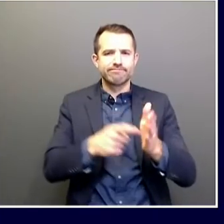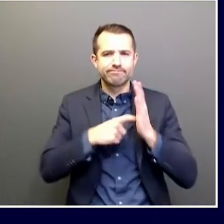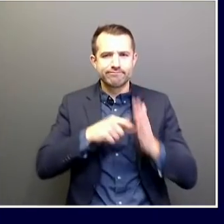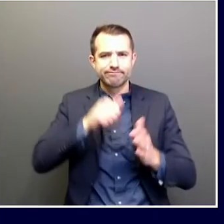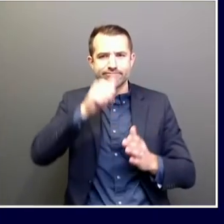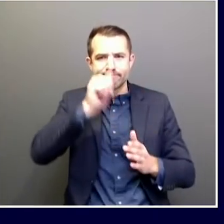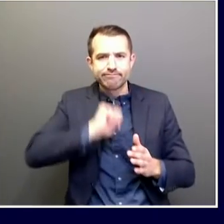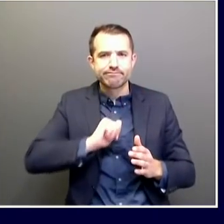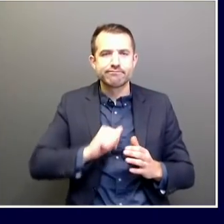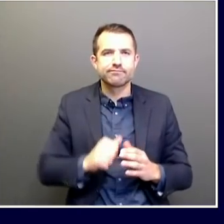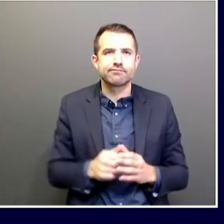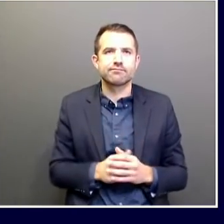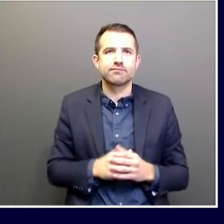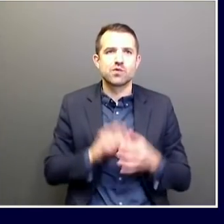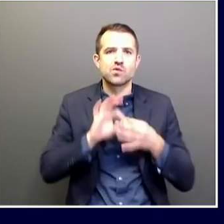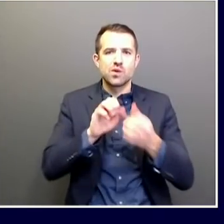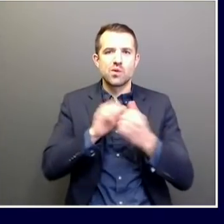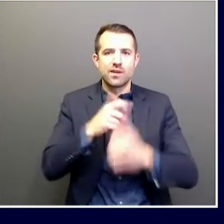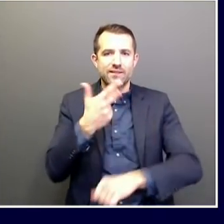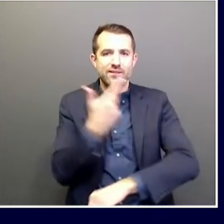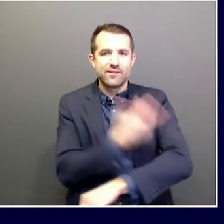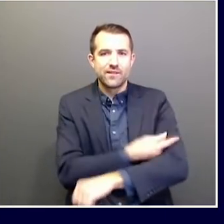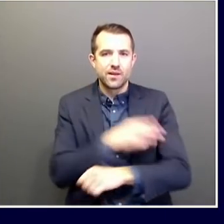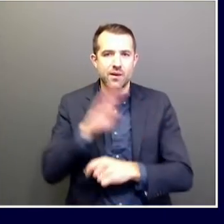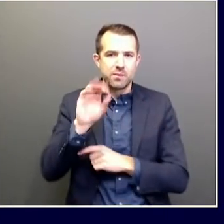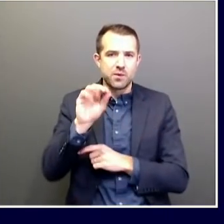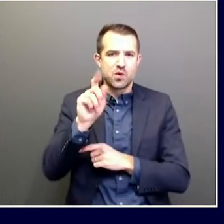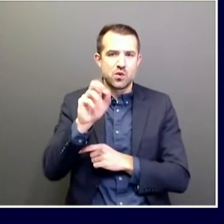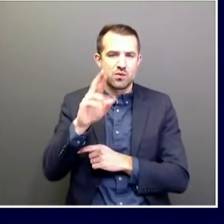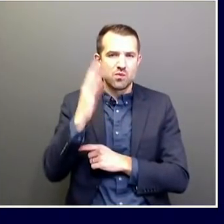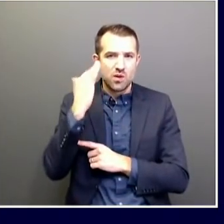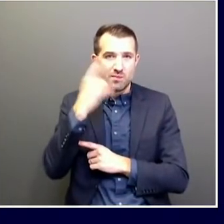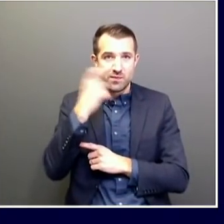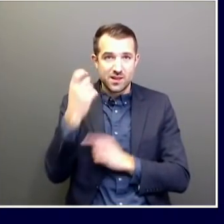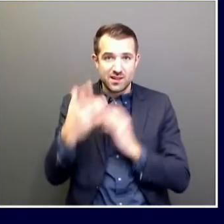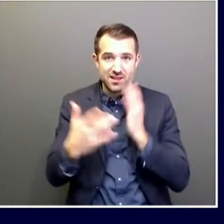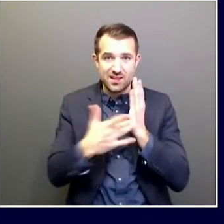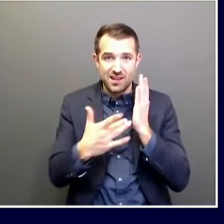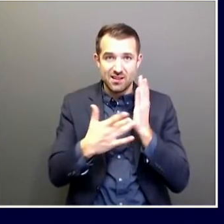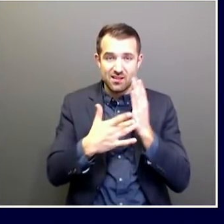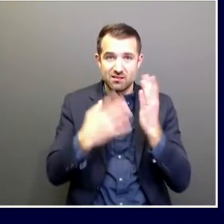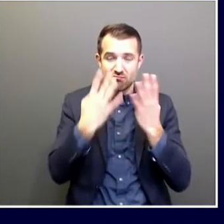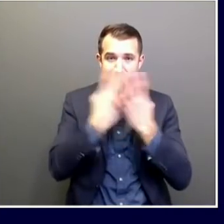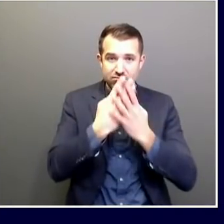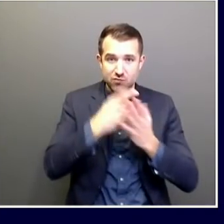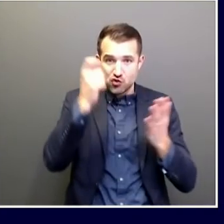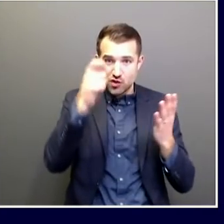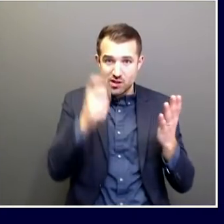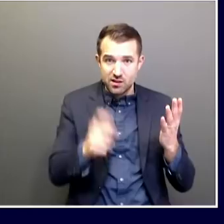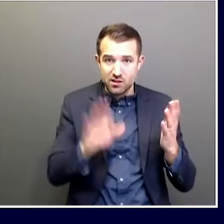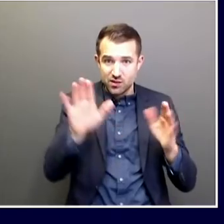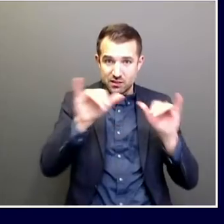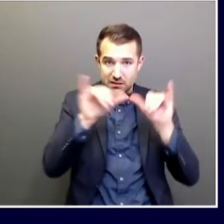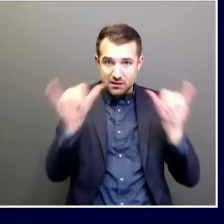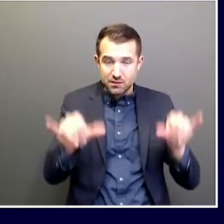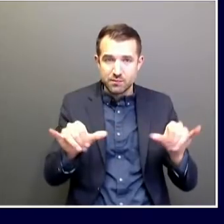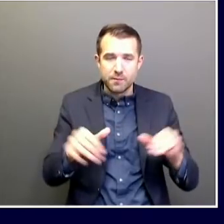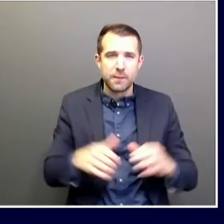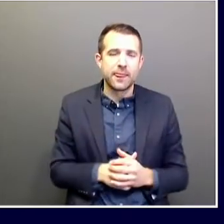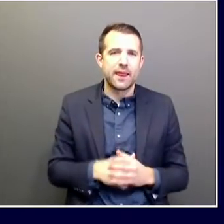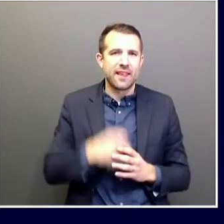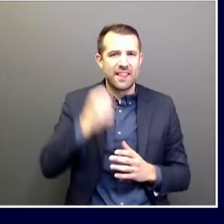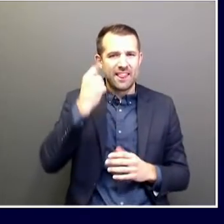issues. What's our supply like and just the capacity to administer shots? I've heard anecdotally about some people having issues.